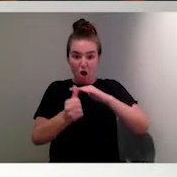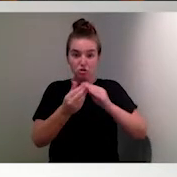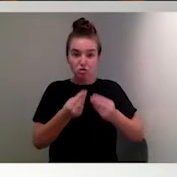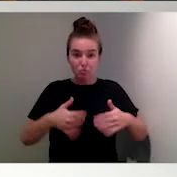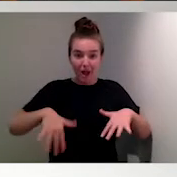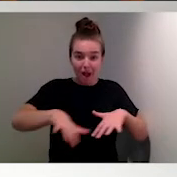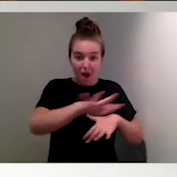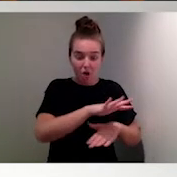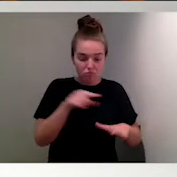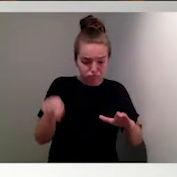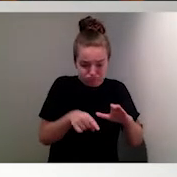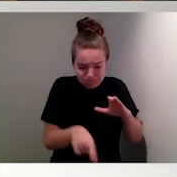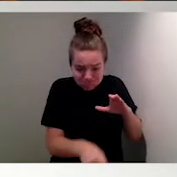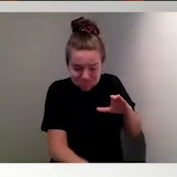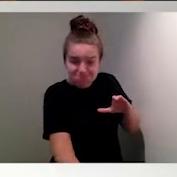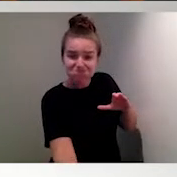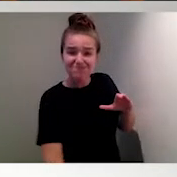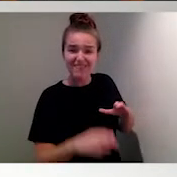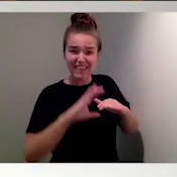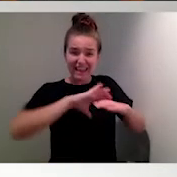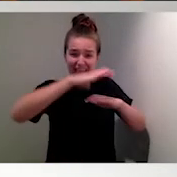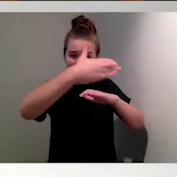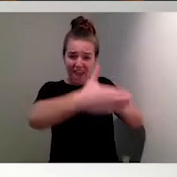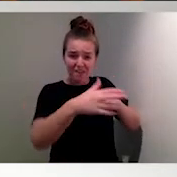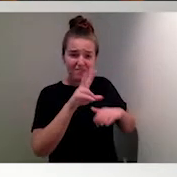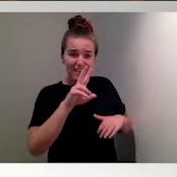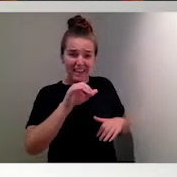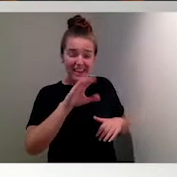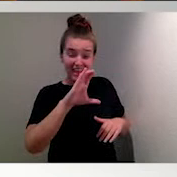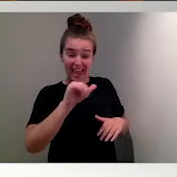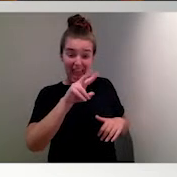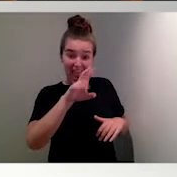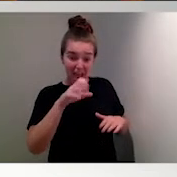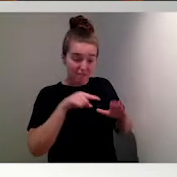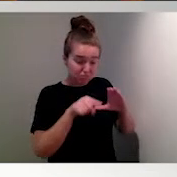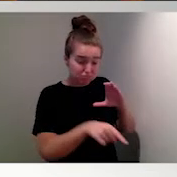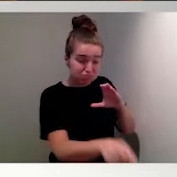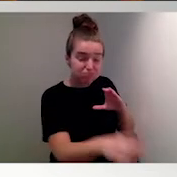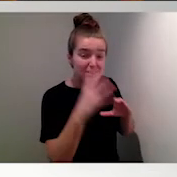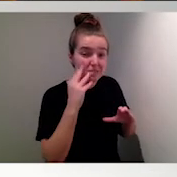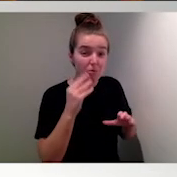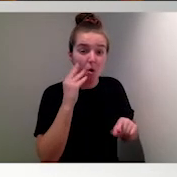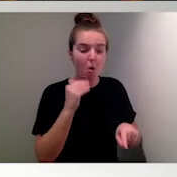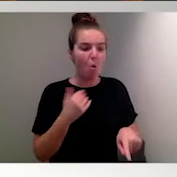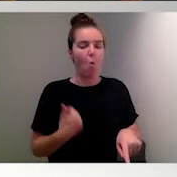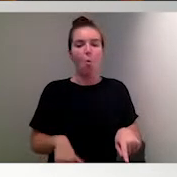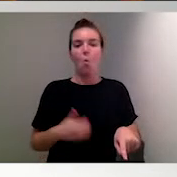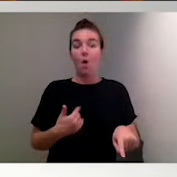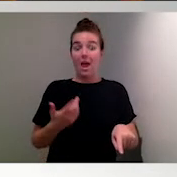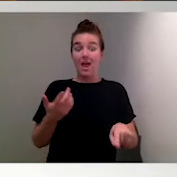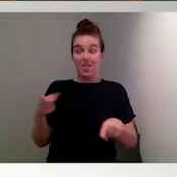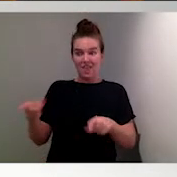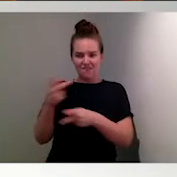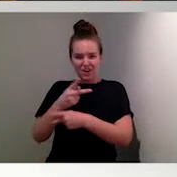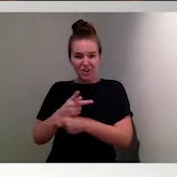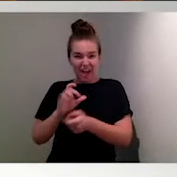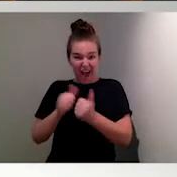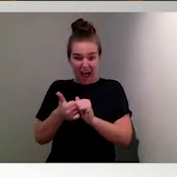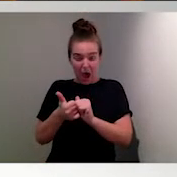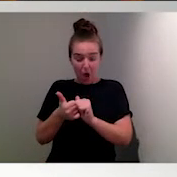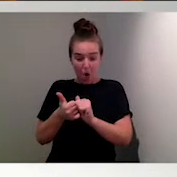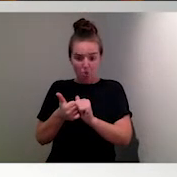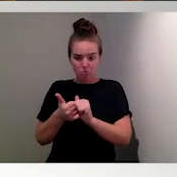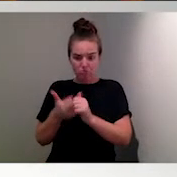out a way to let us do it too, which I think is absolutely amazing. You can see